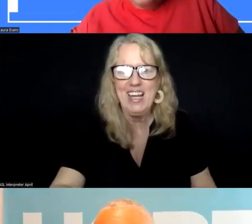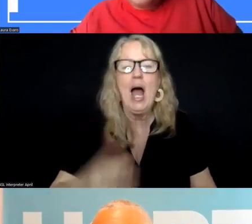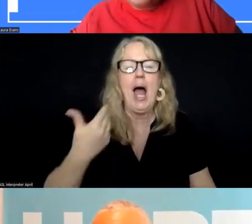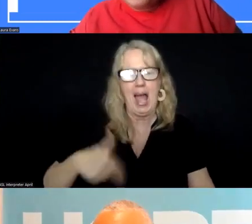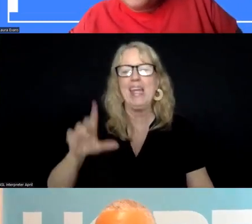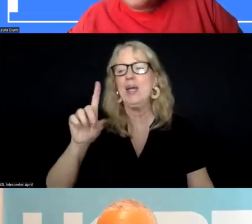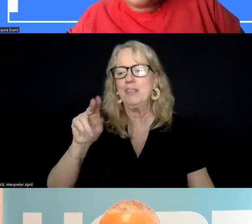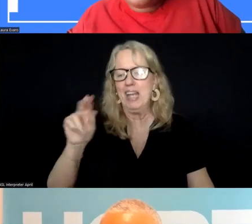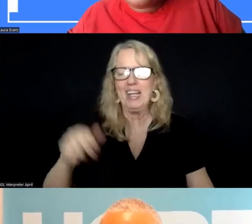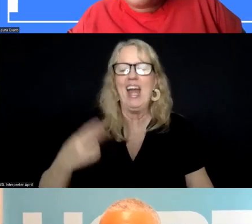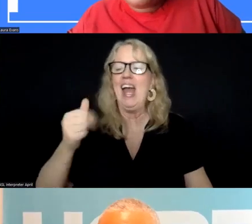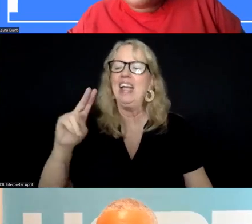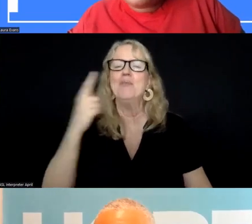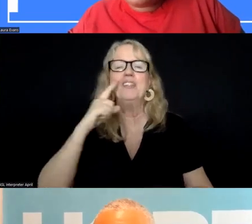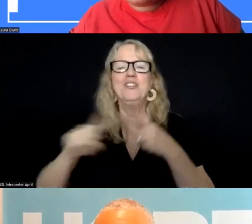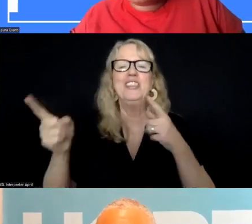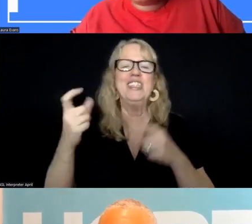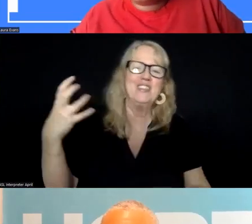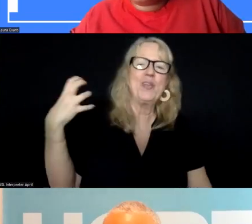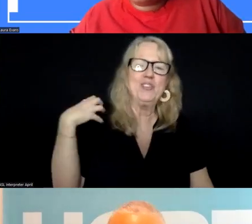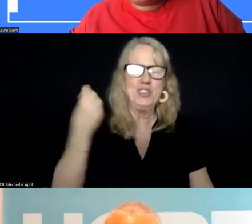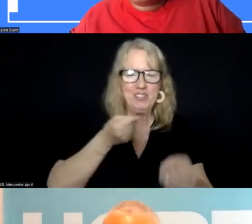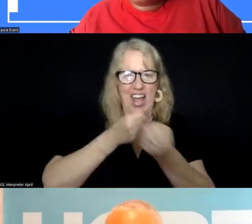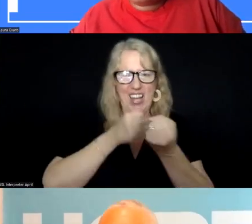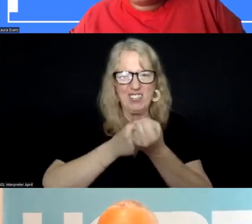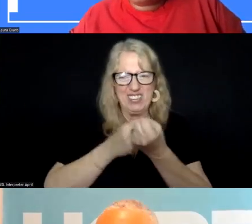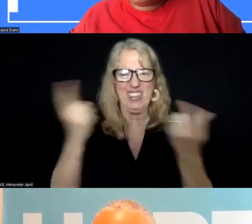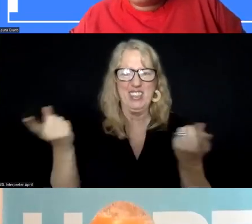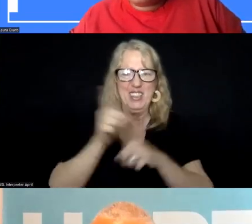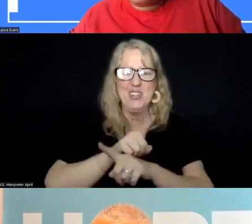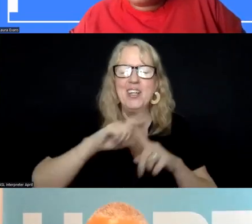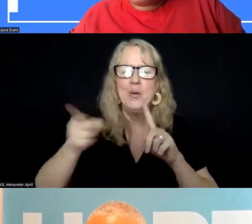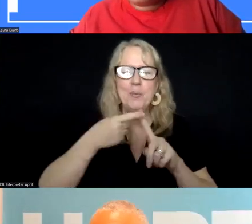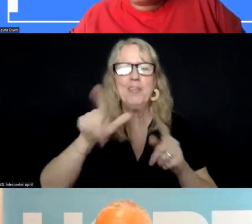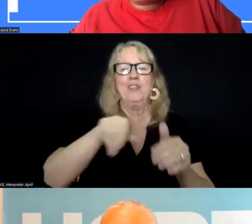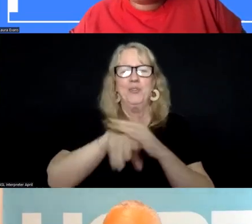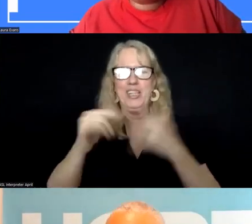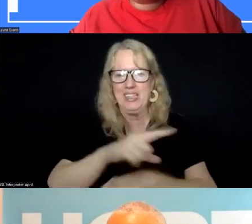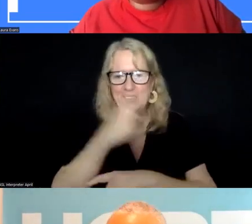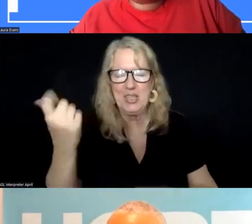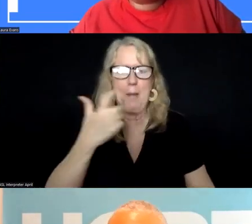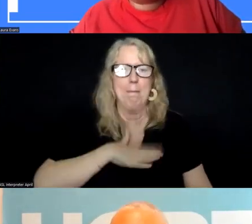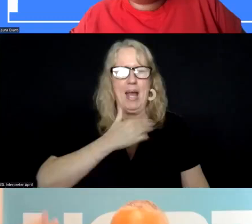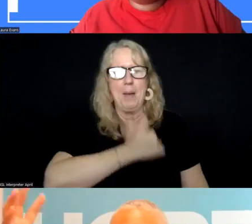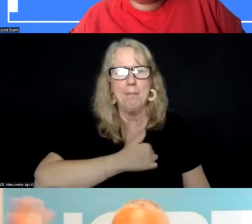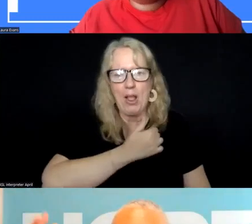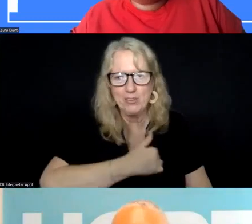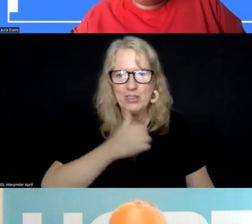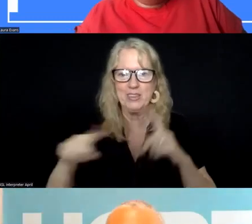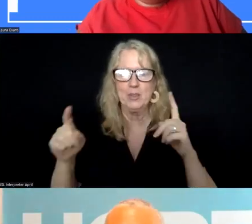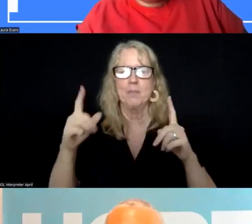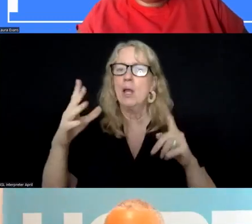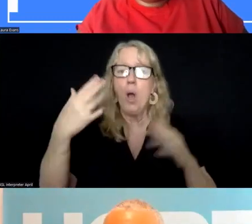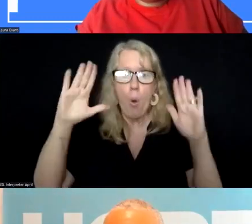and Hannah is our Chief Advocacy Officer. And we had to navigate to get in today. So my apologies, but hope is